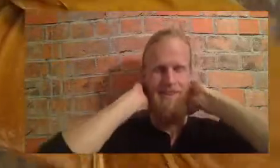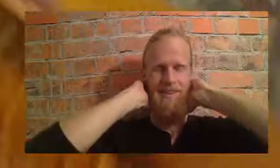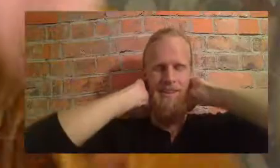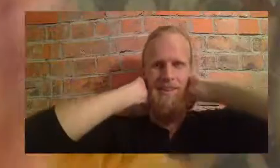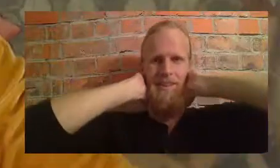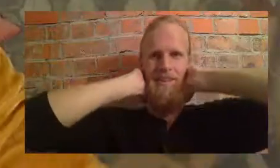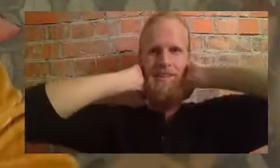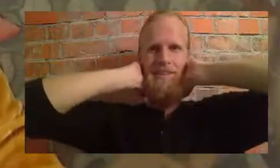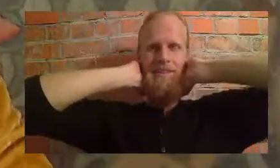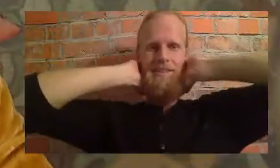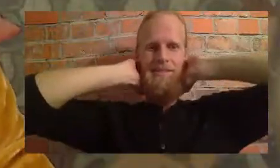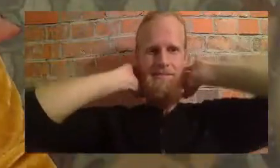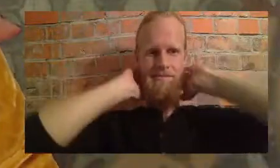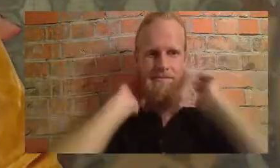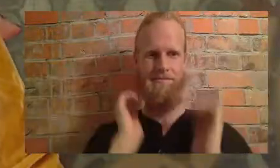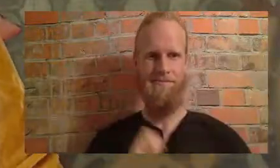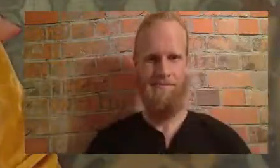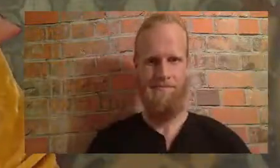Okay.